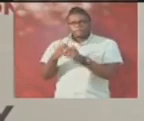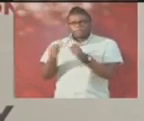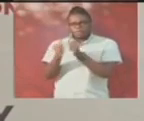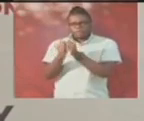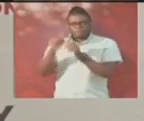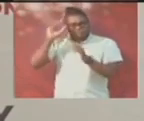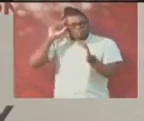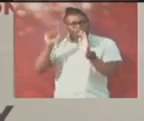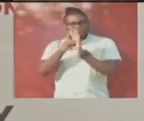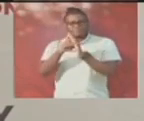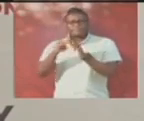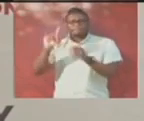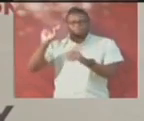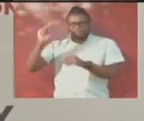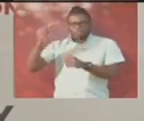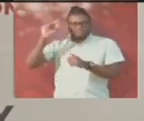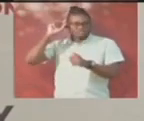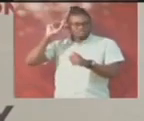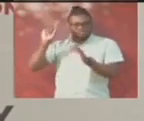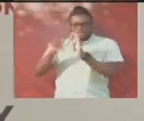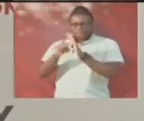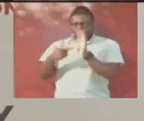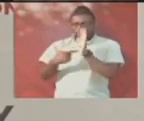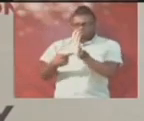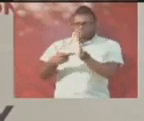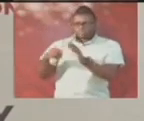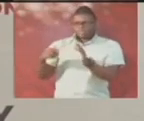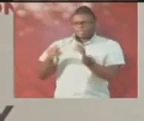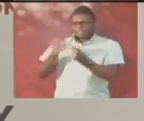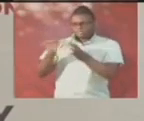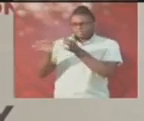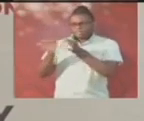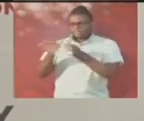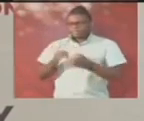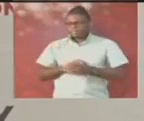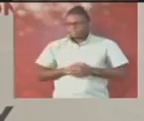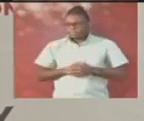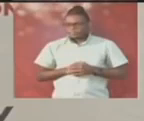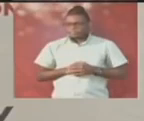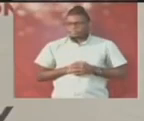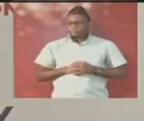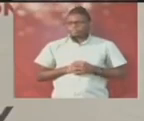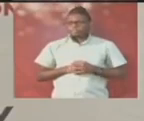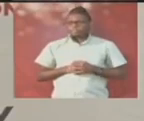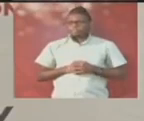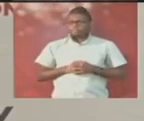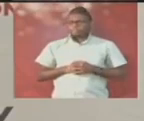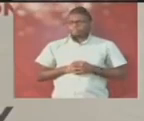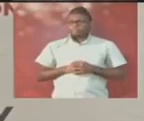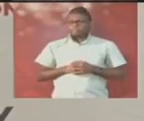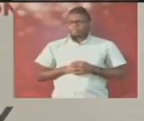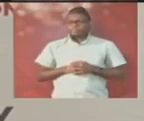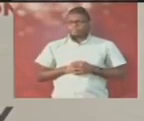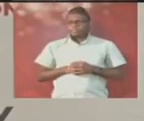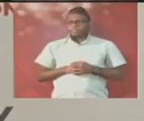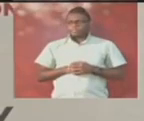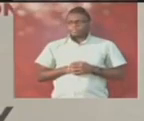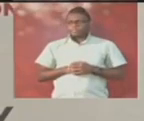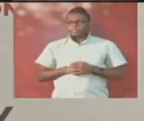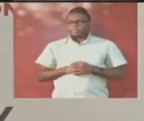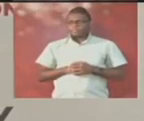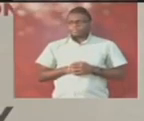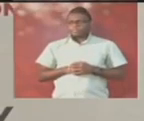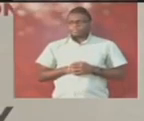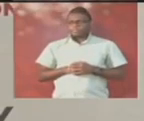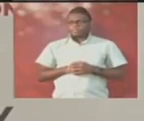to the first as we update our population on the current situation